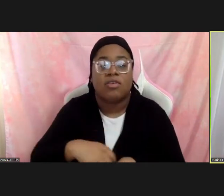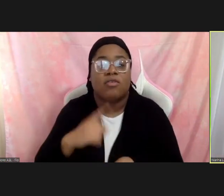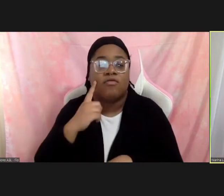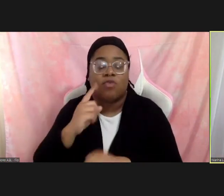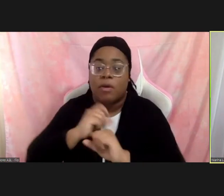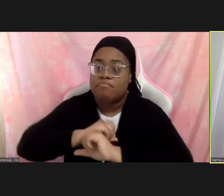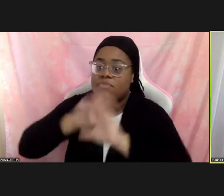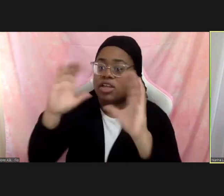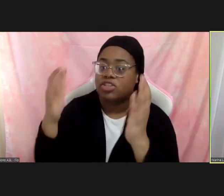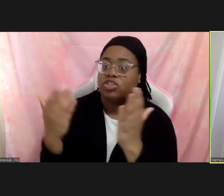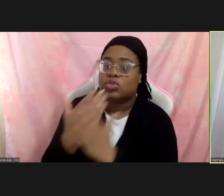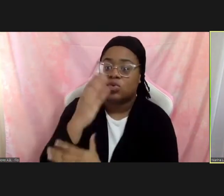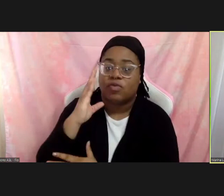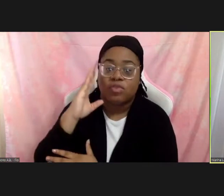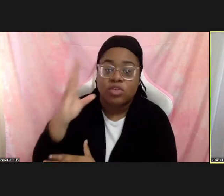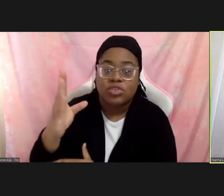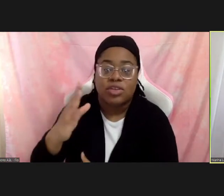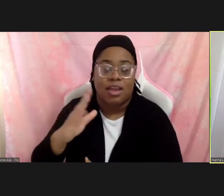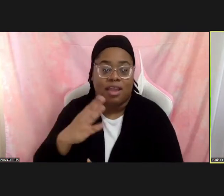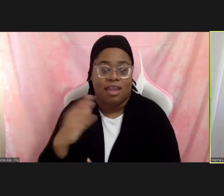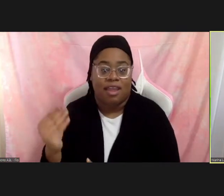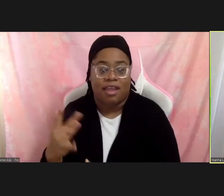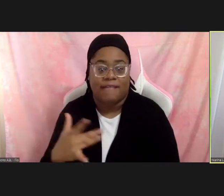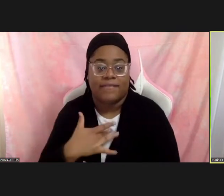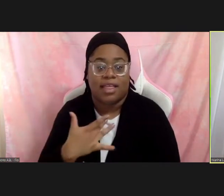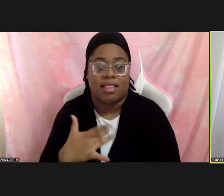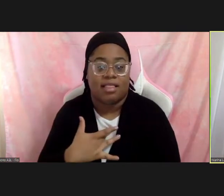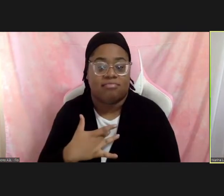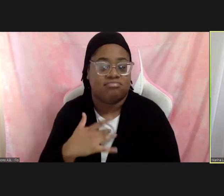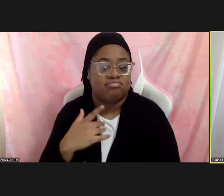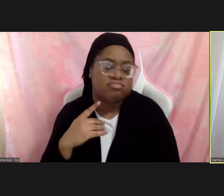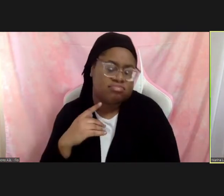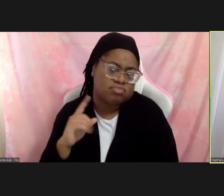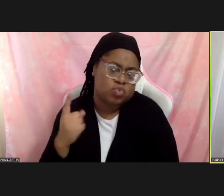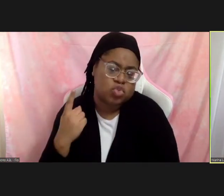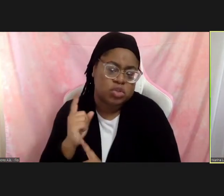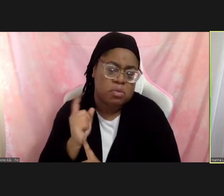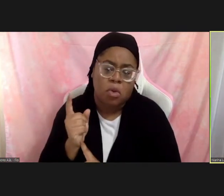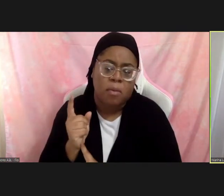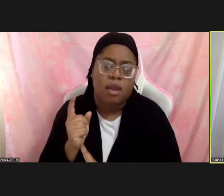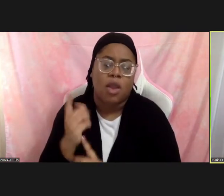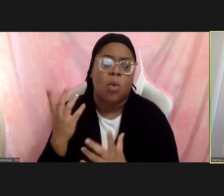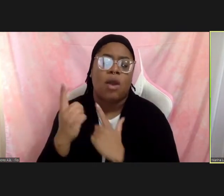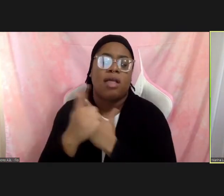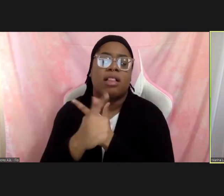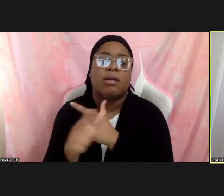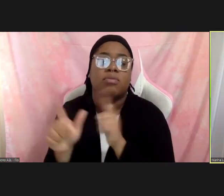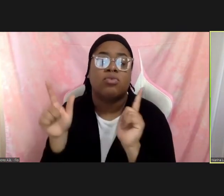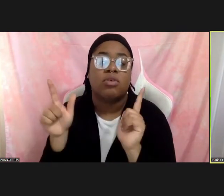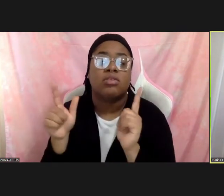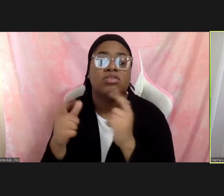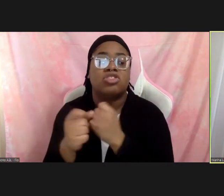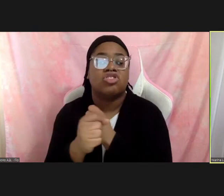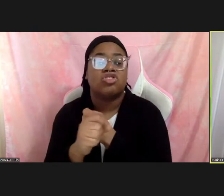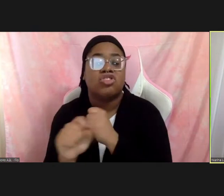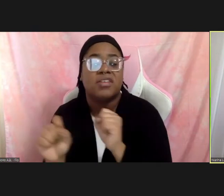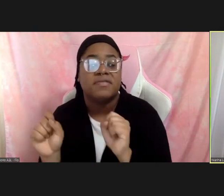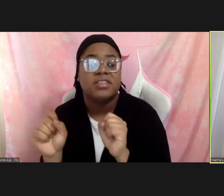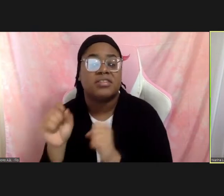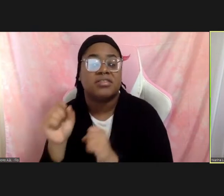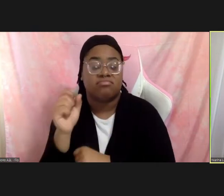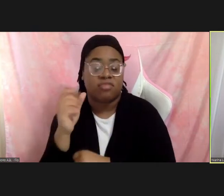possible futures, and feeling, even if for just a moment, what liberation and safety can feel